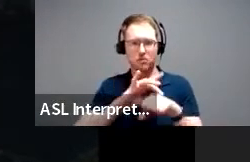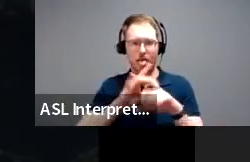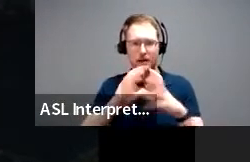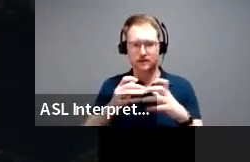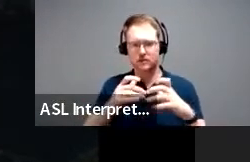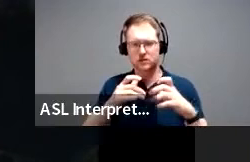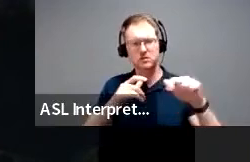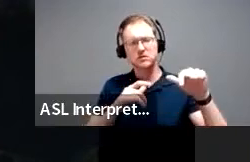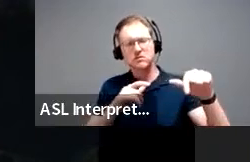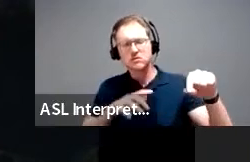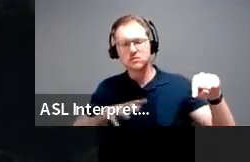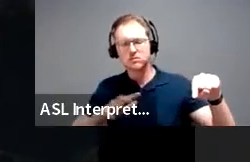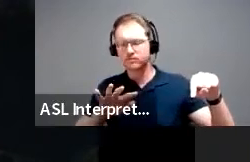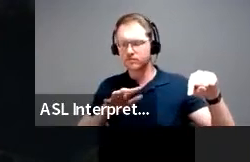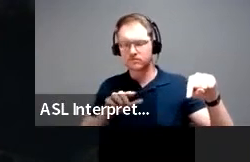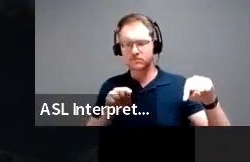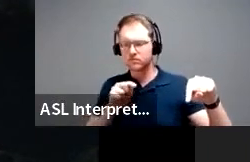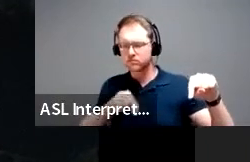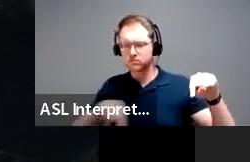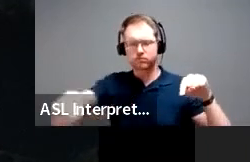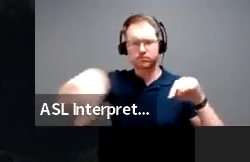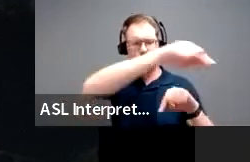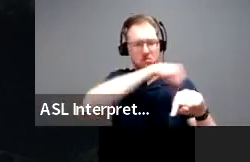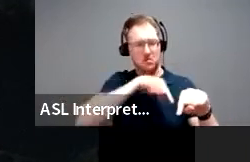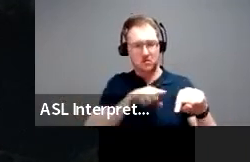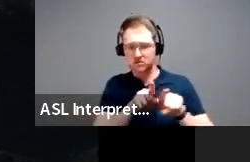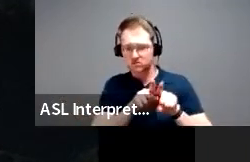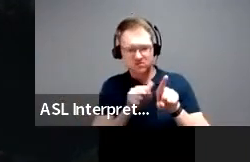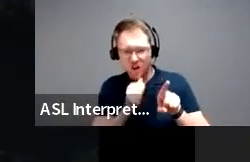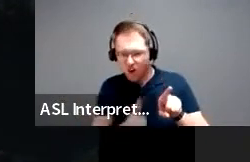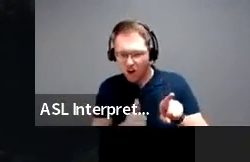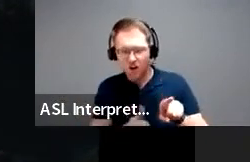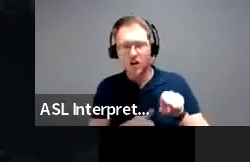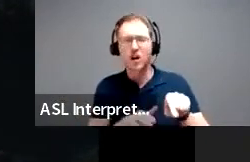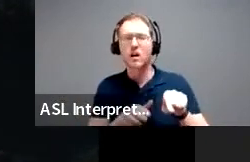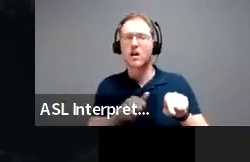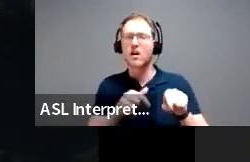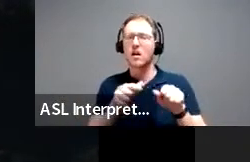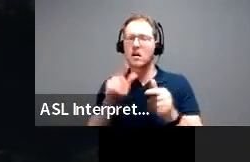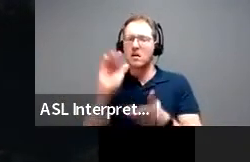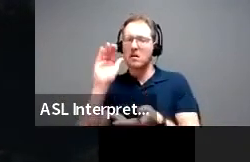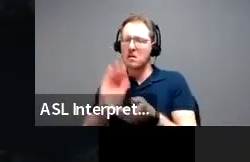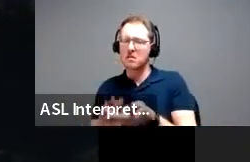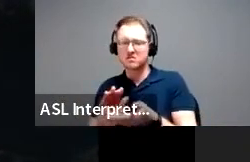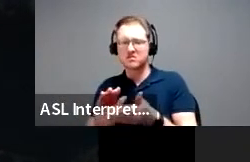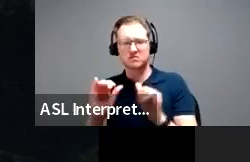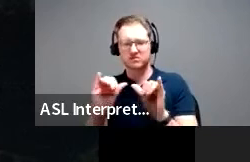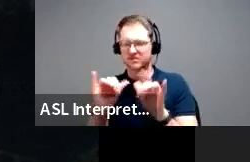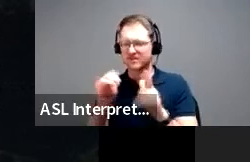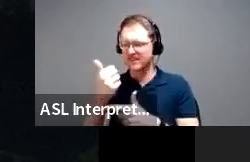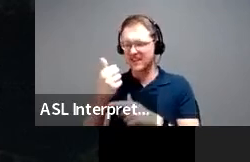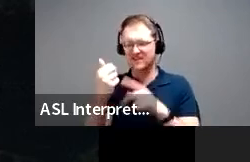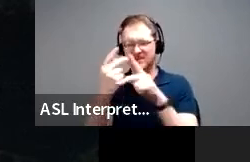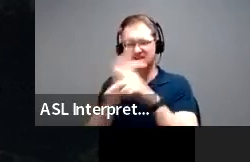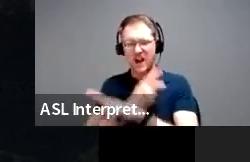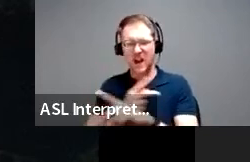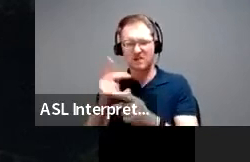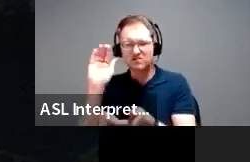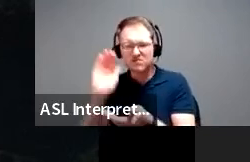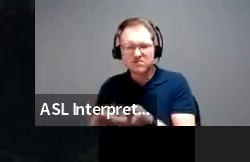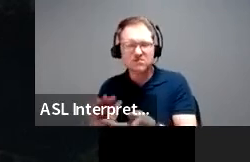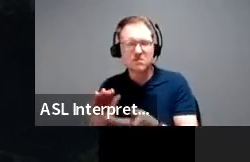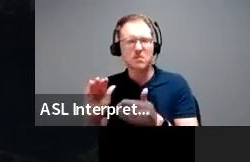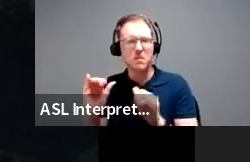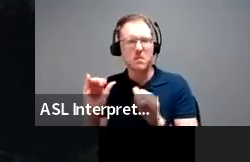so low mass, about 10 times lower mass than our own sun, it can only barely sustain a handful